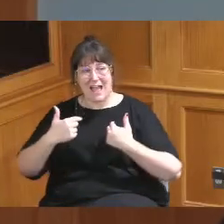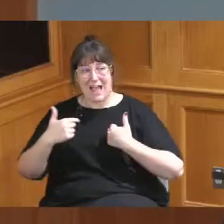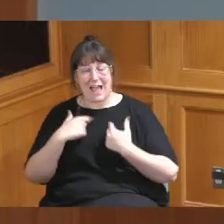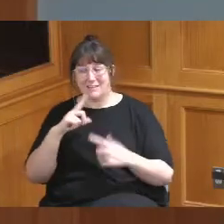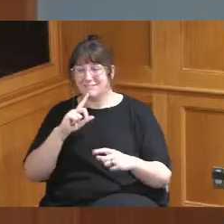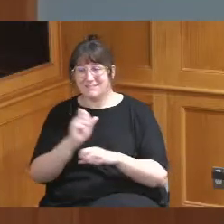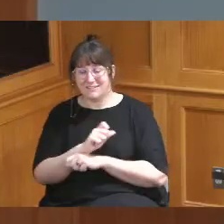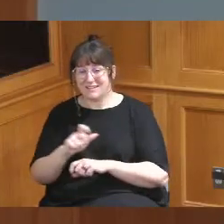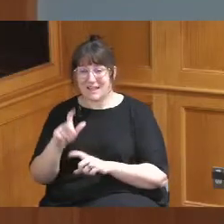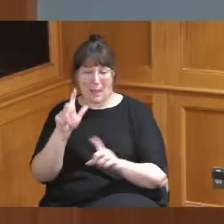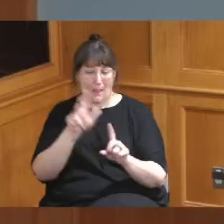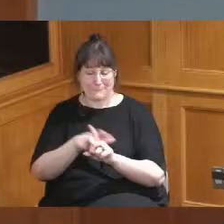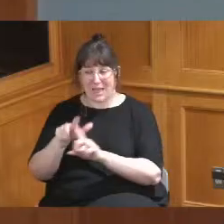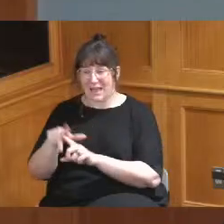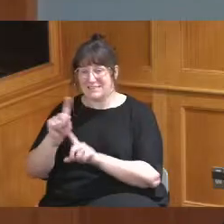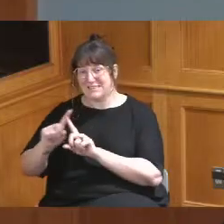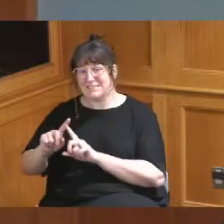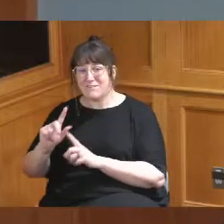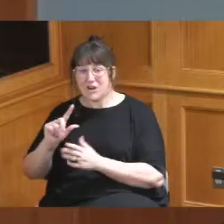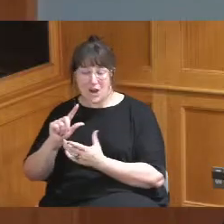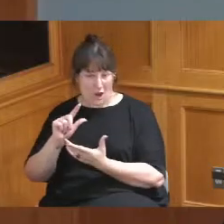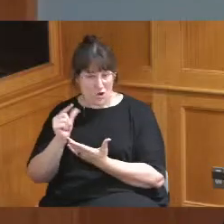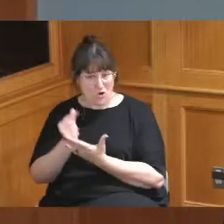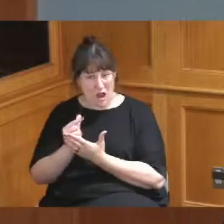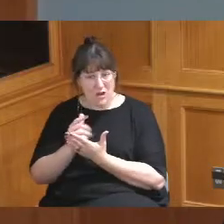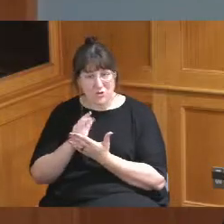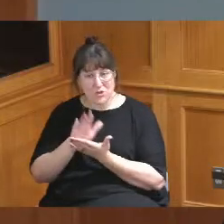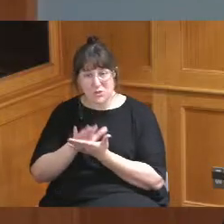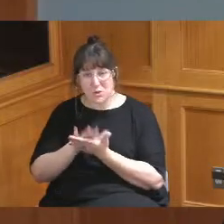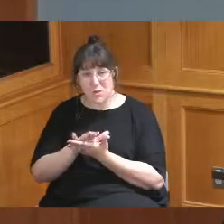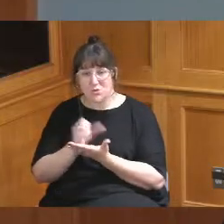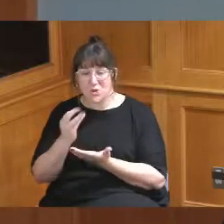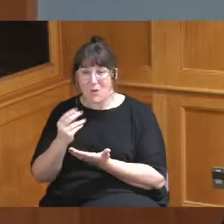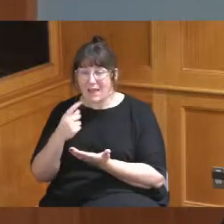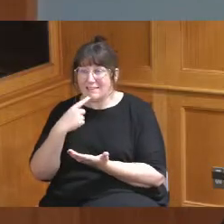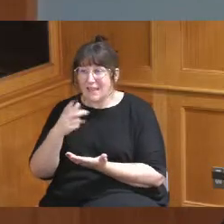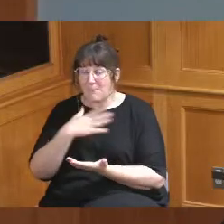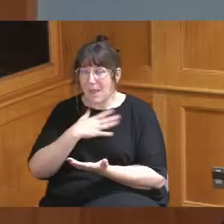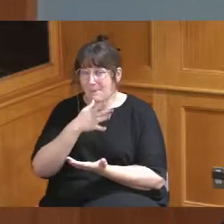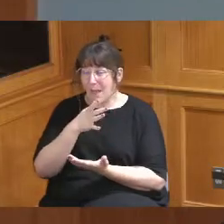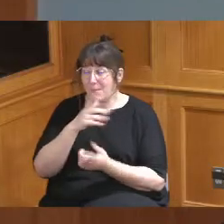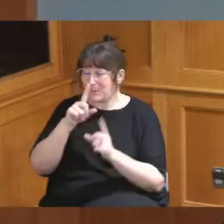to graduate programs just so I could have a reason to tell my mom that I'm going to Cincinnati.